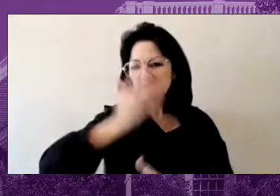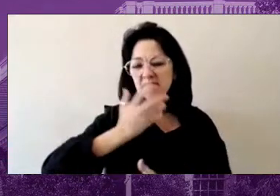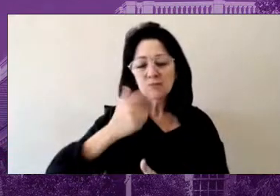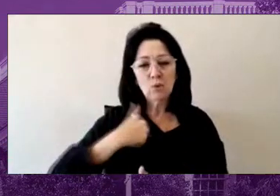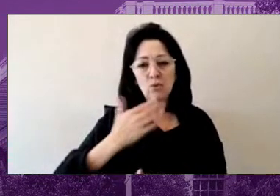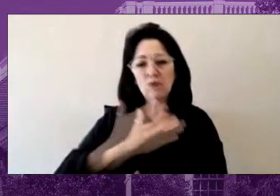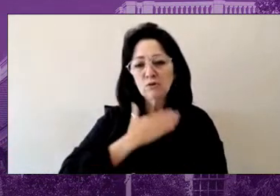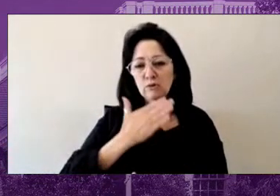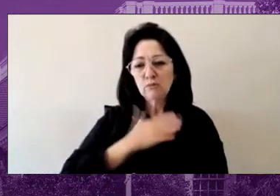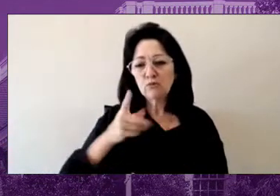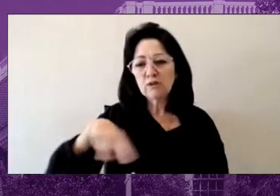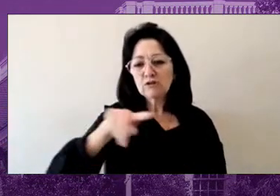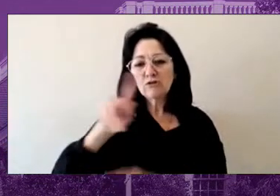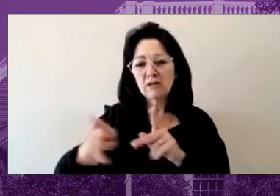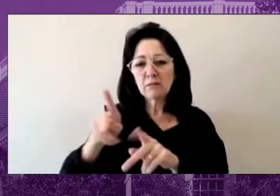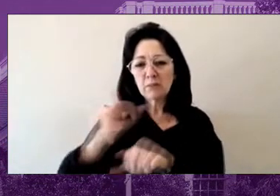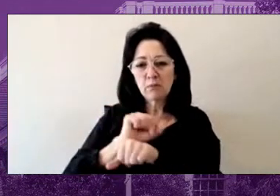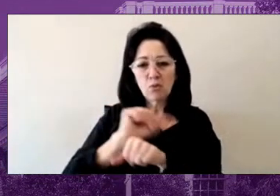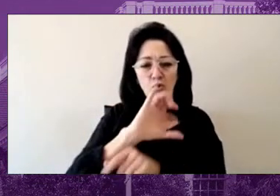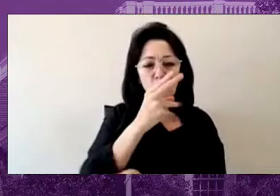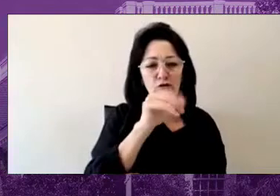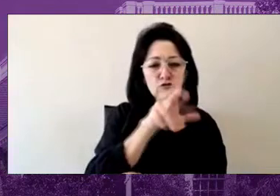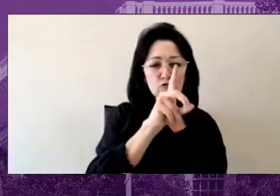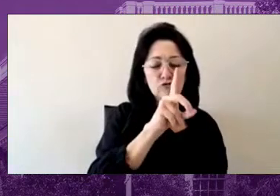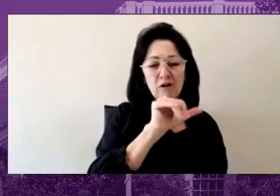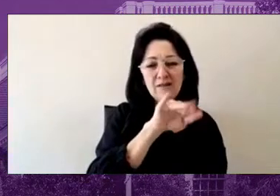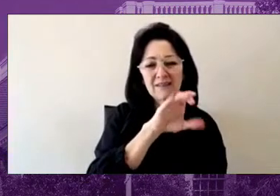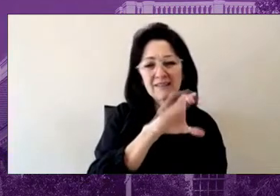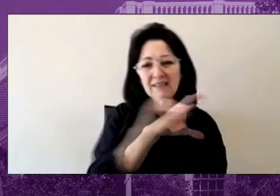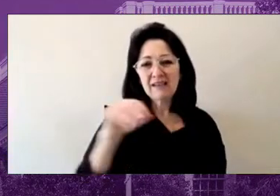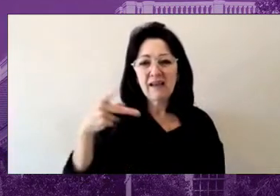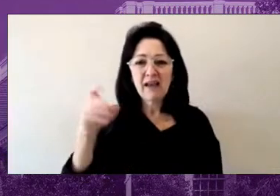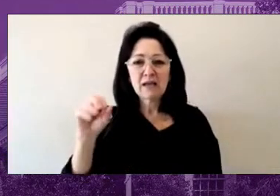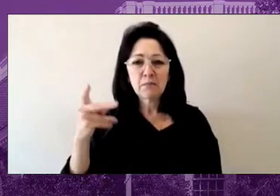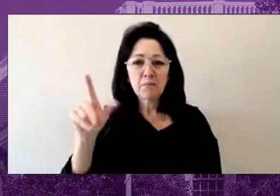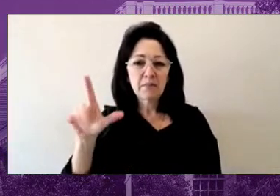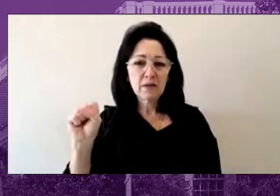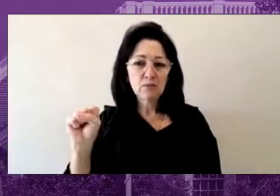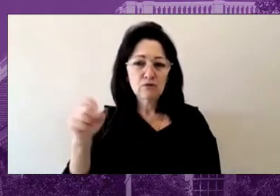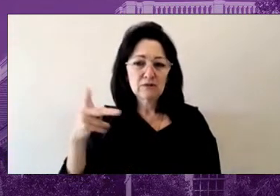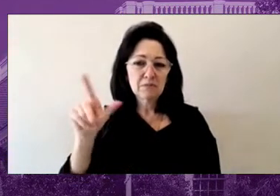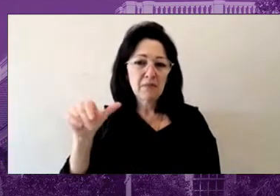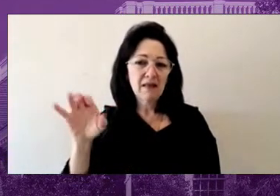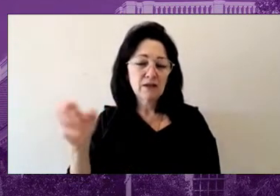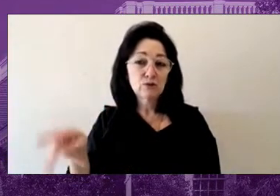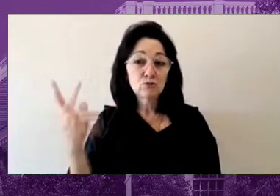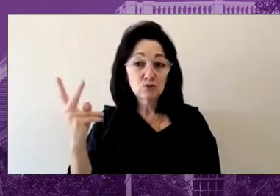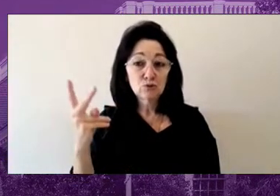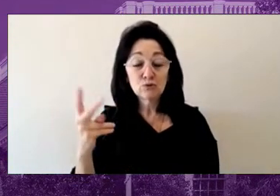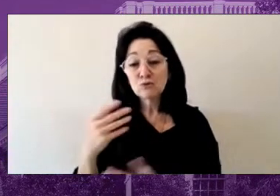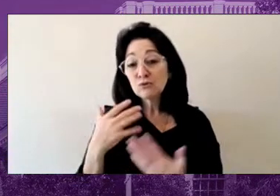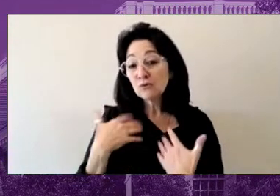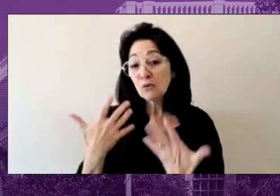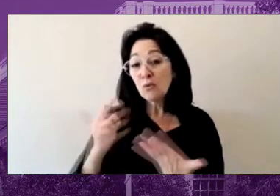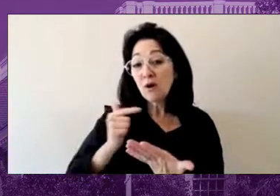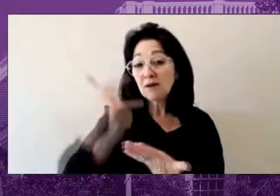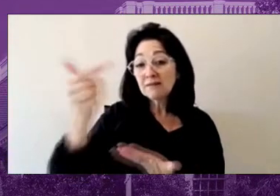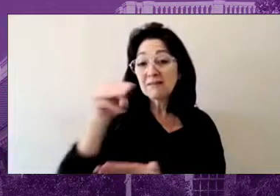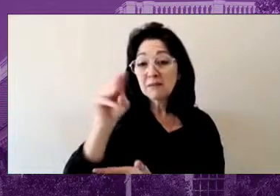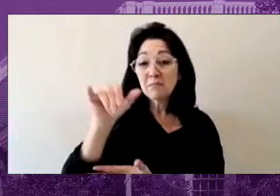Place 2. Mamie, why don't you share some remarks, and congratulations again. Thank you for your really important